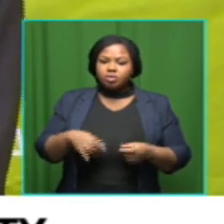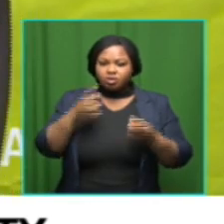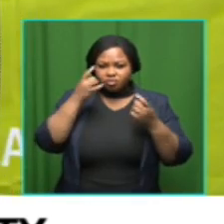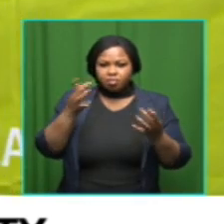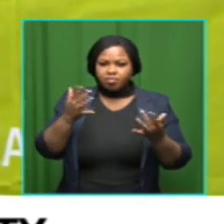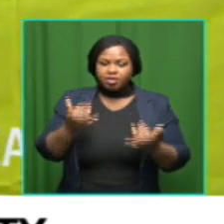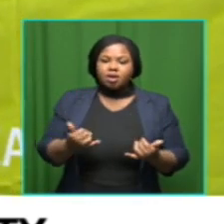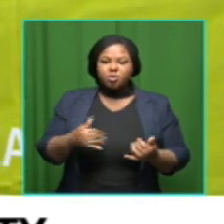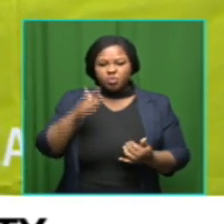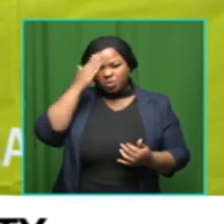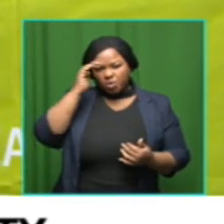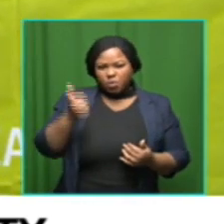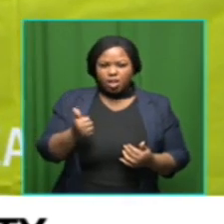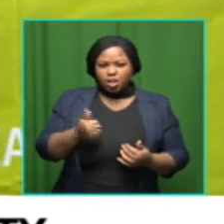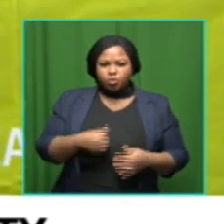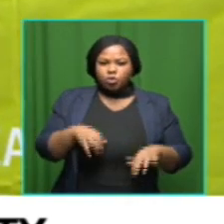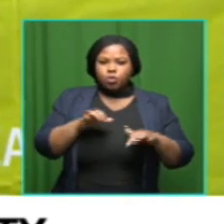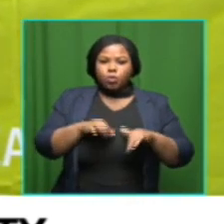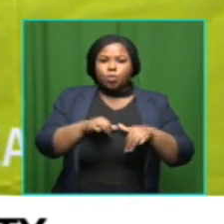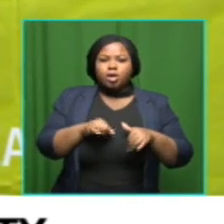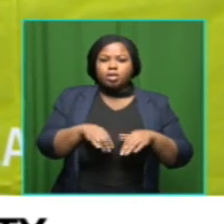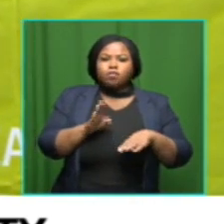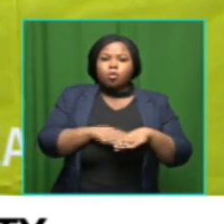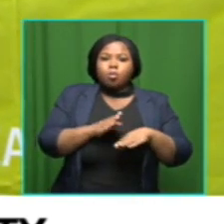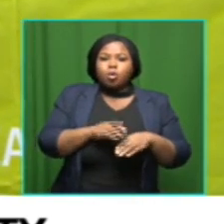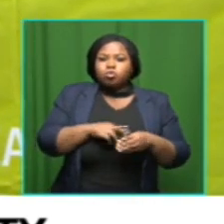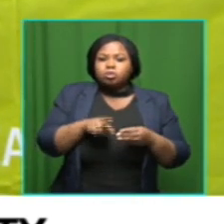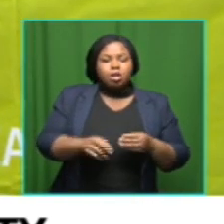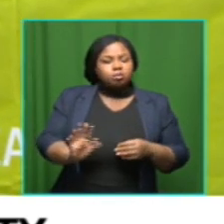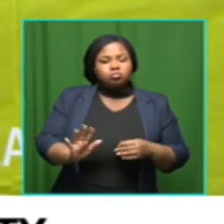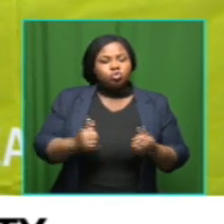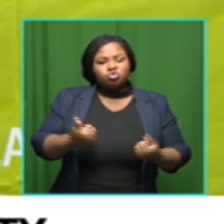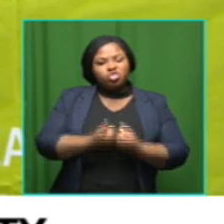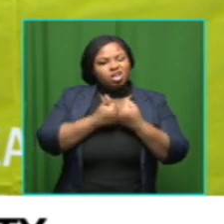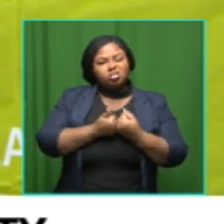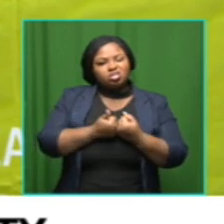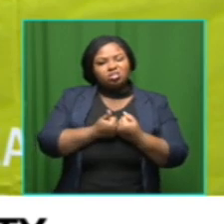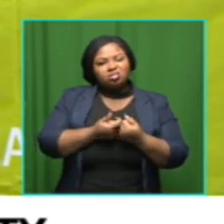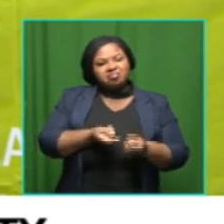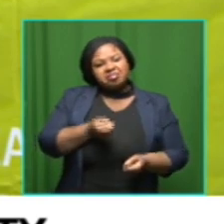we do know that there are no big challenges.